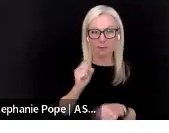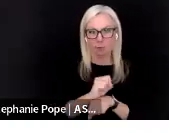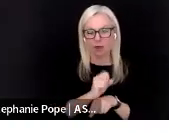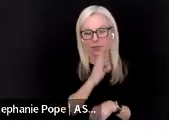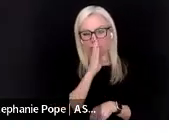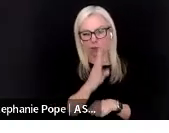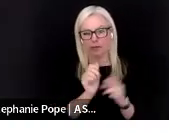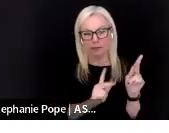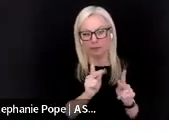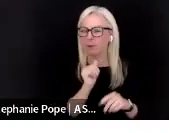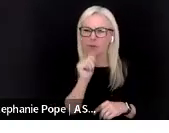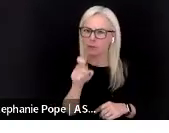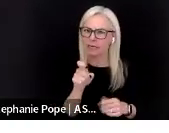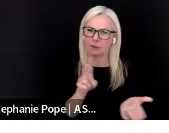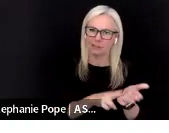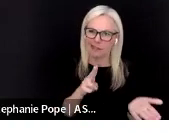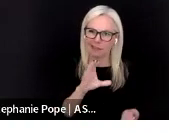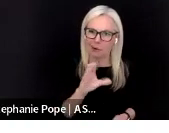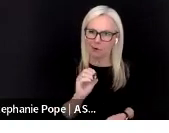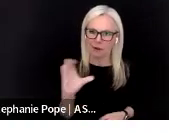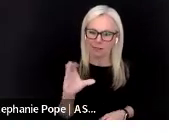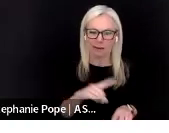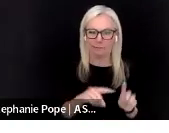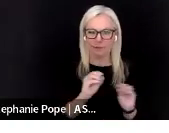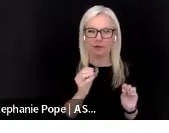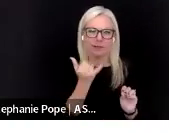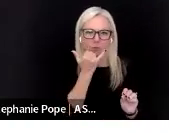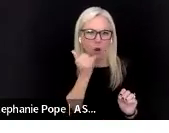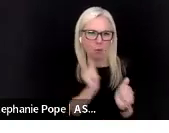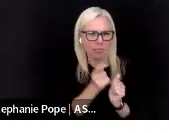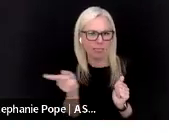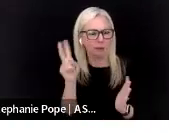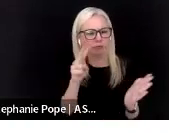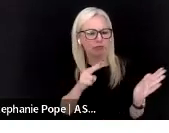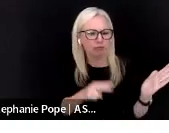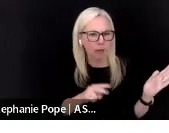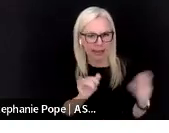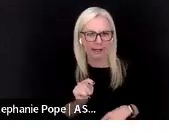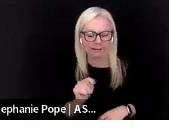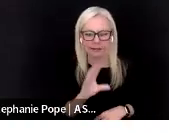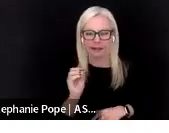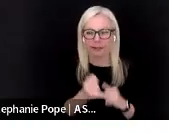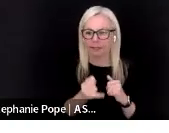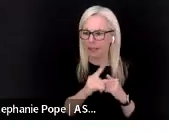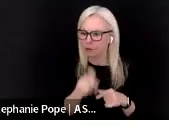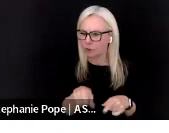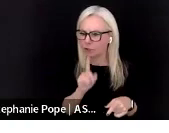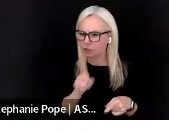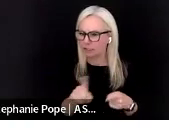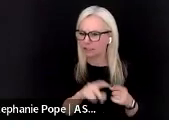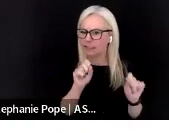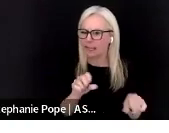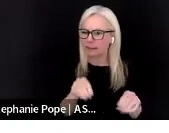with people, they would not need to sign the code of conduct, though there's nothing wrong with them taking a look at it. And the last question is,